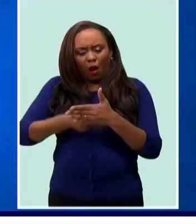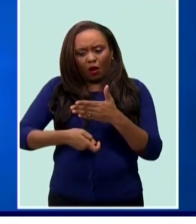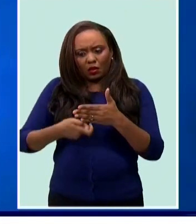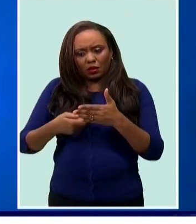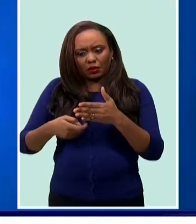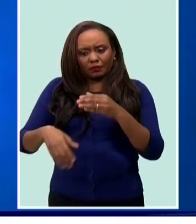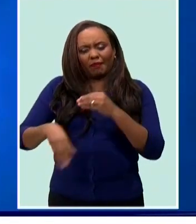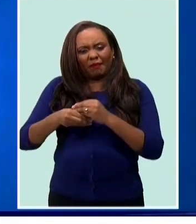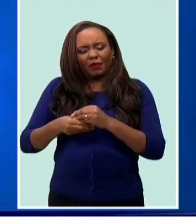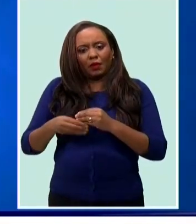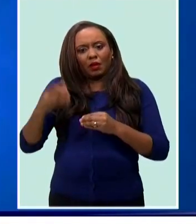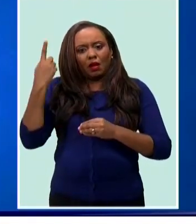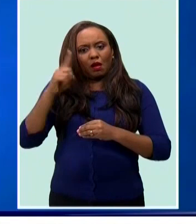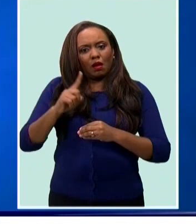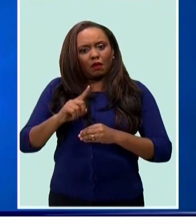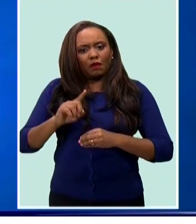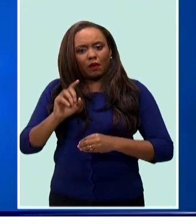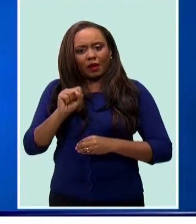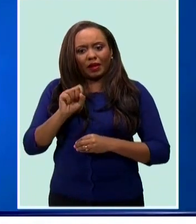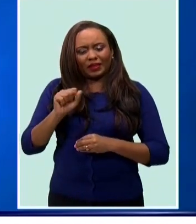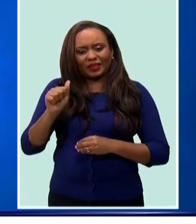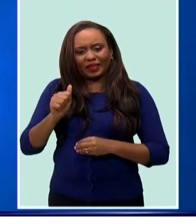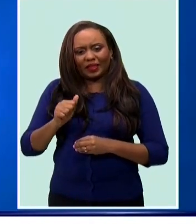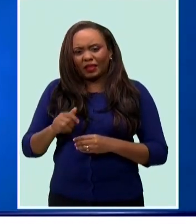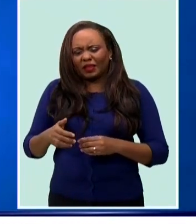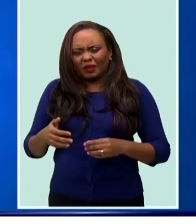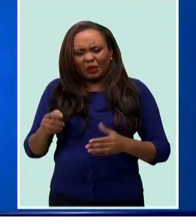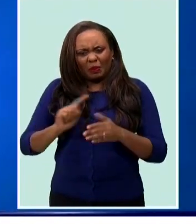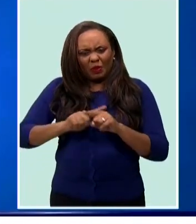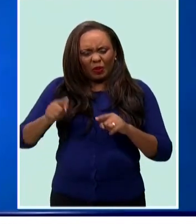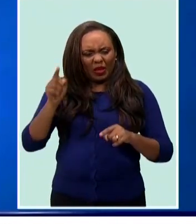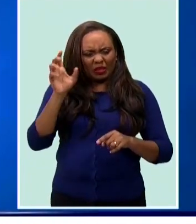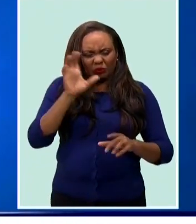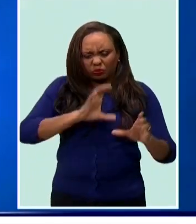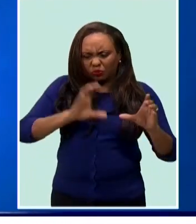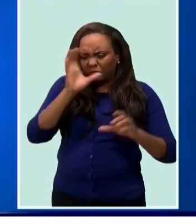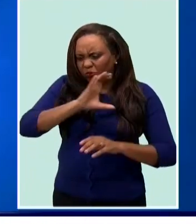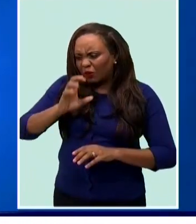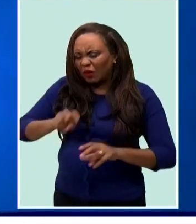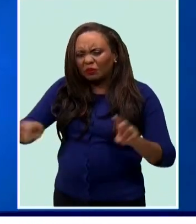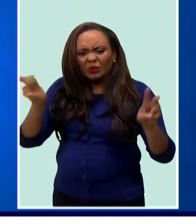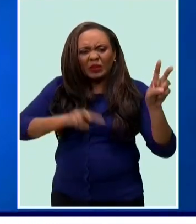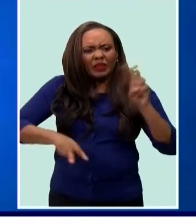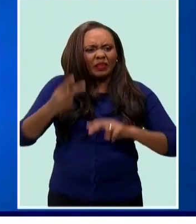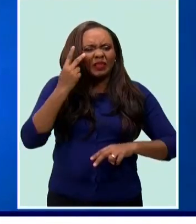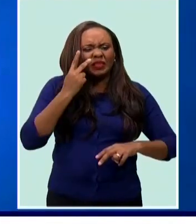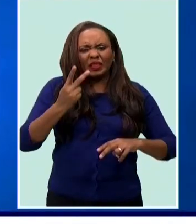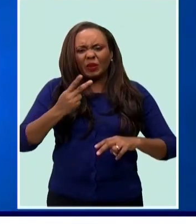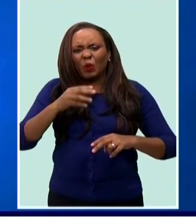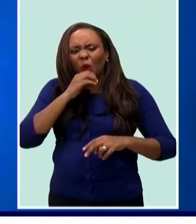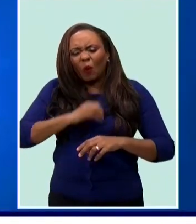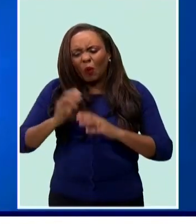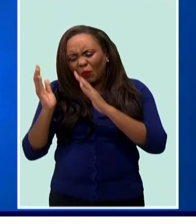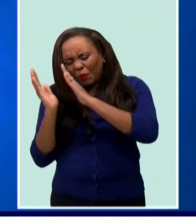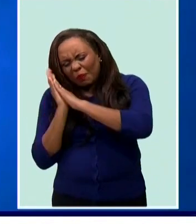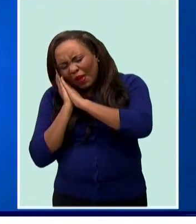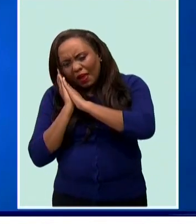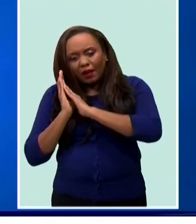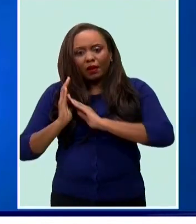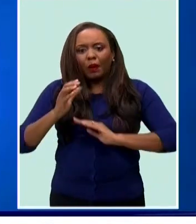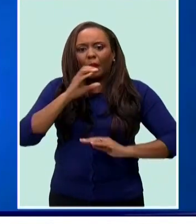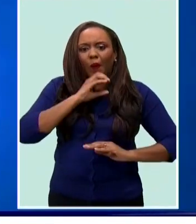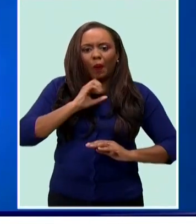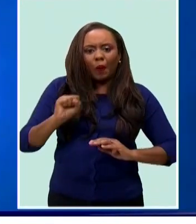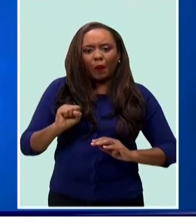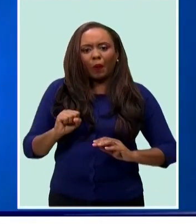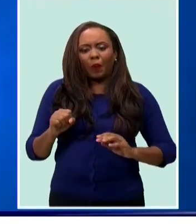old stove, bed. And we're wondering what is happening. The areas in Bridgetown that every day we clean them, and you can